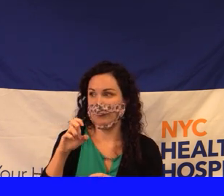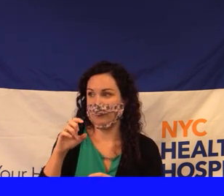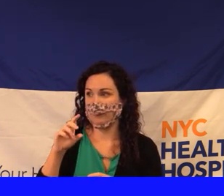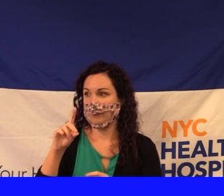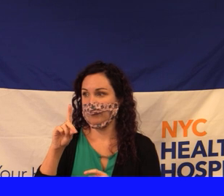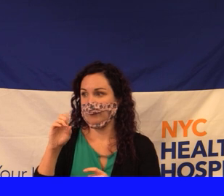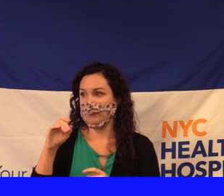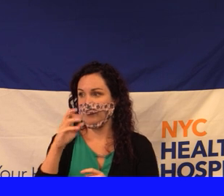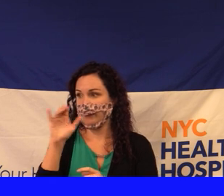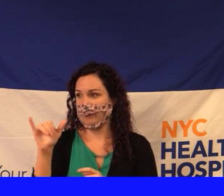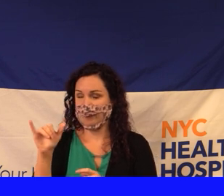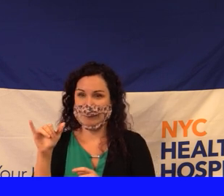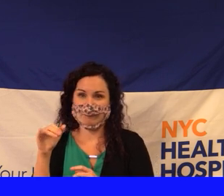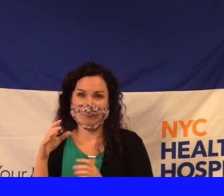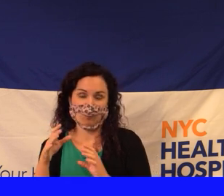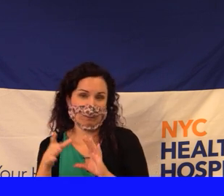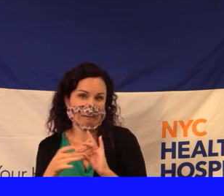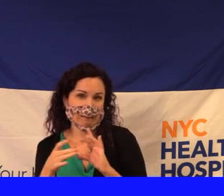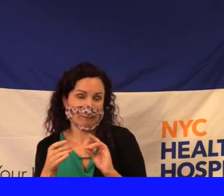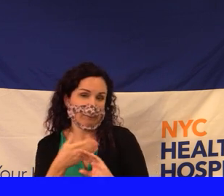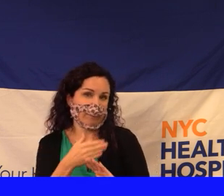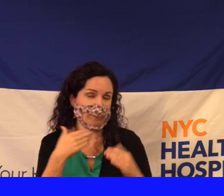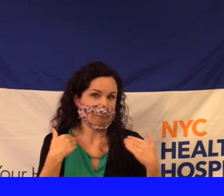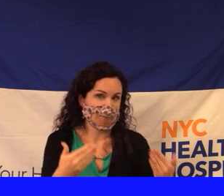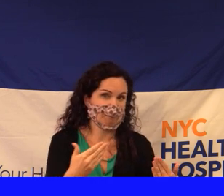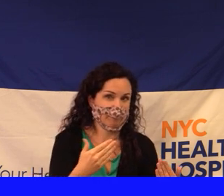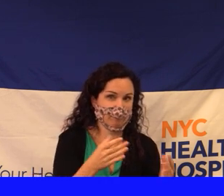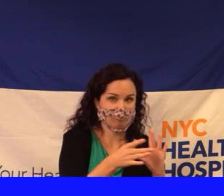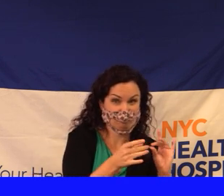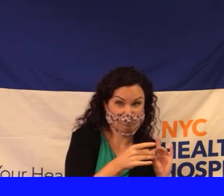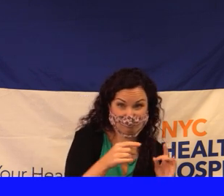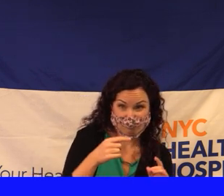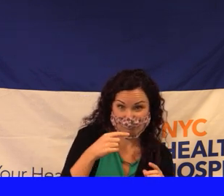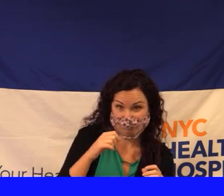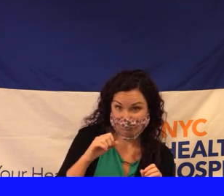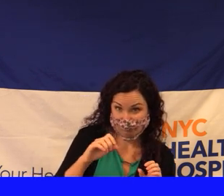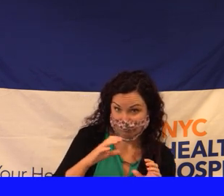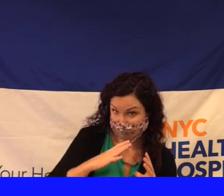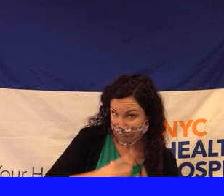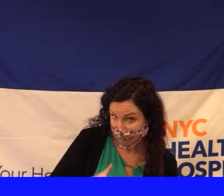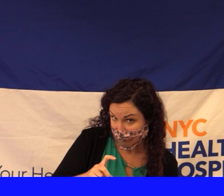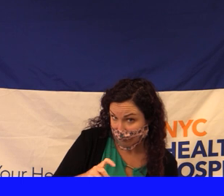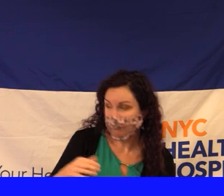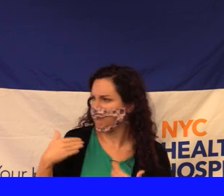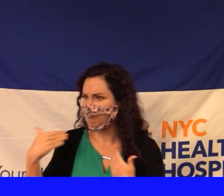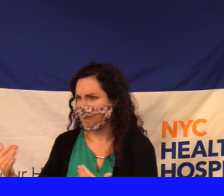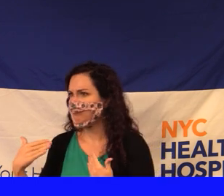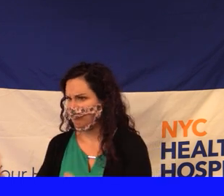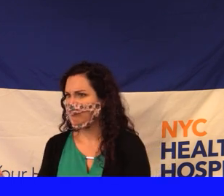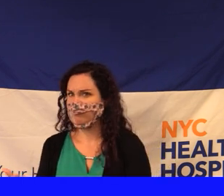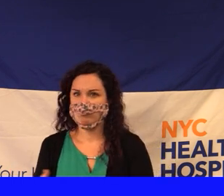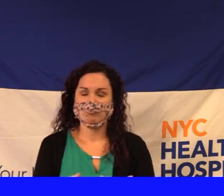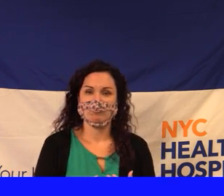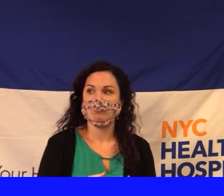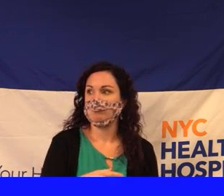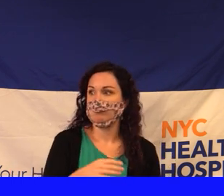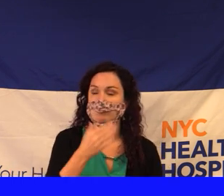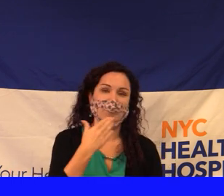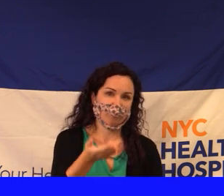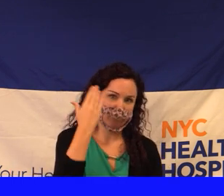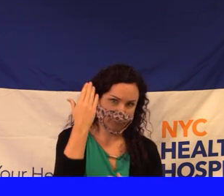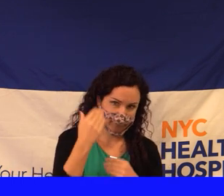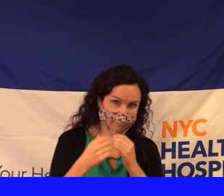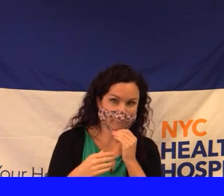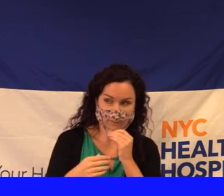Hoping to say a few words before we get into our presentation. Would that be okay with you, Dr. Calamia? Please, go ahead. I'm sorry. Go ahead. So good